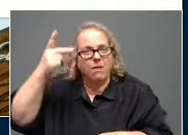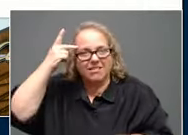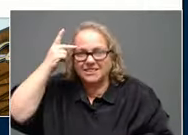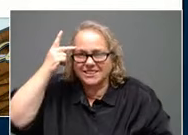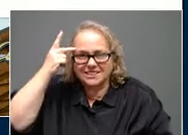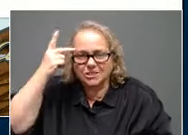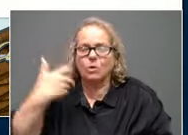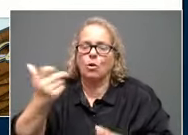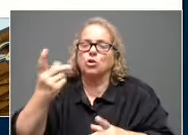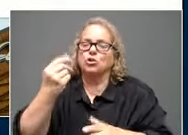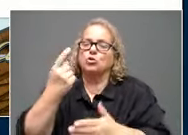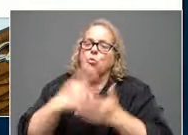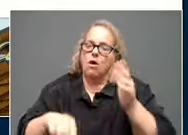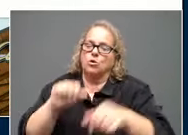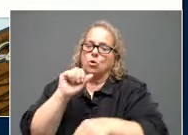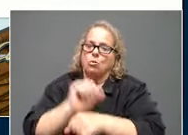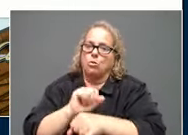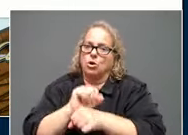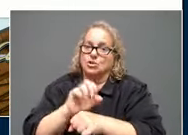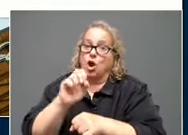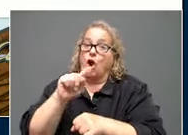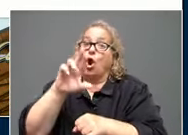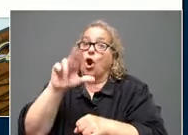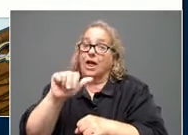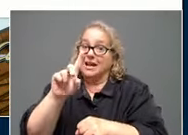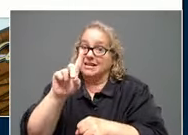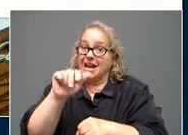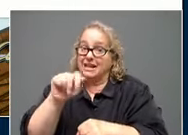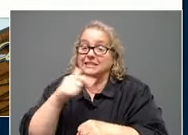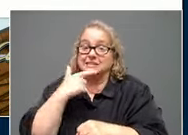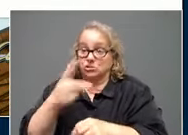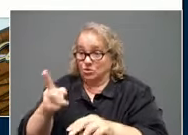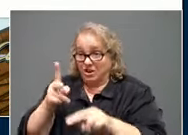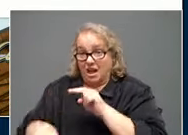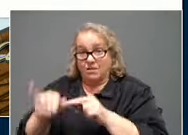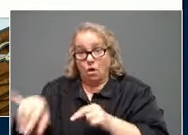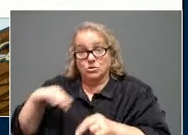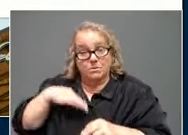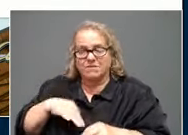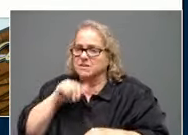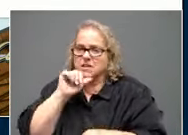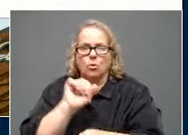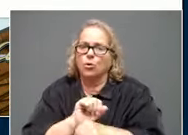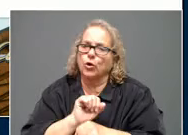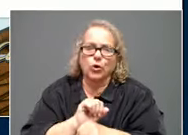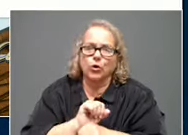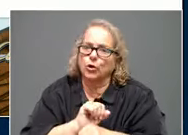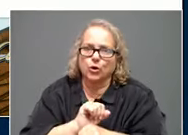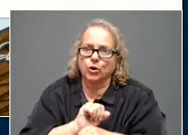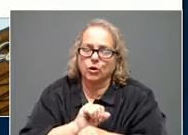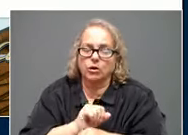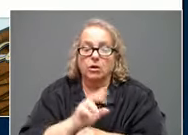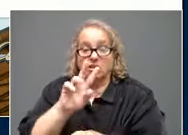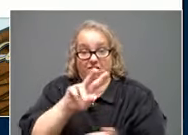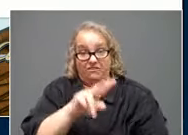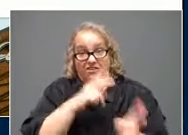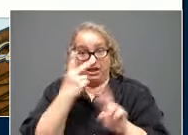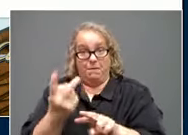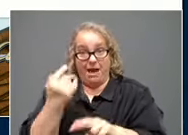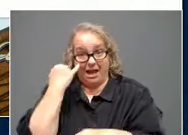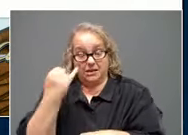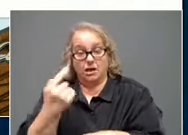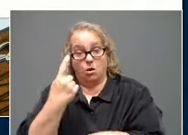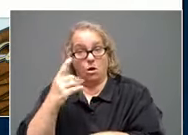in is cutting those benefits doesn't work. On the flip end, and this is just one company, they are